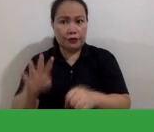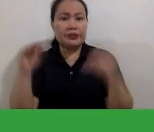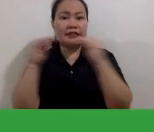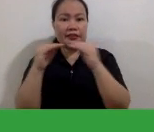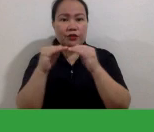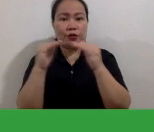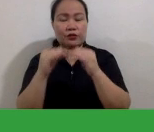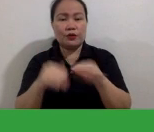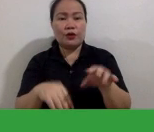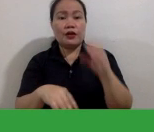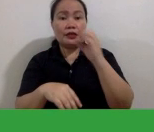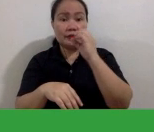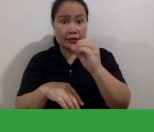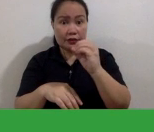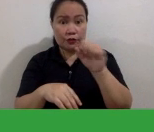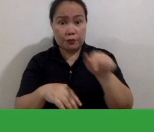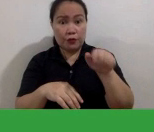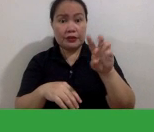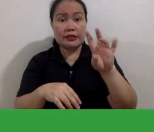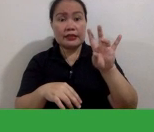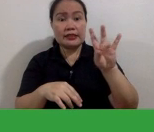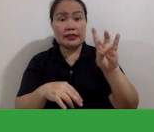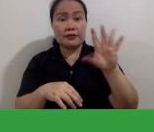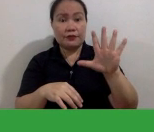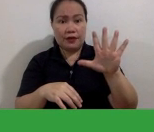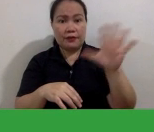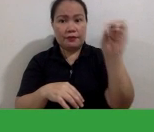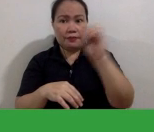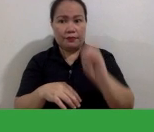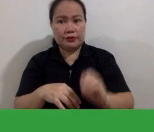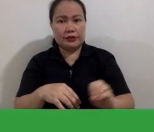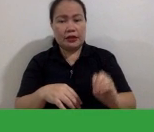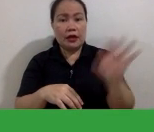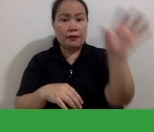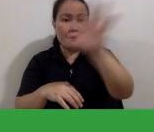3/4 is equal to 0.75. Now,